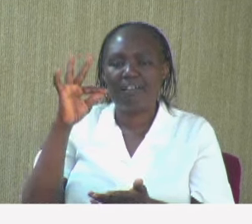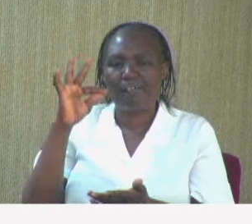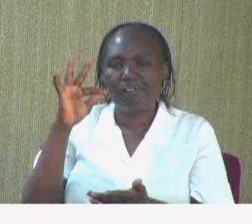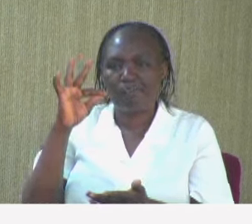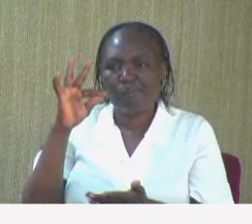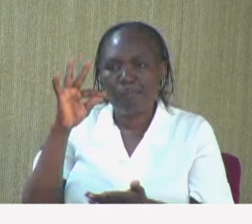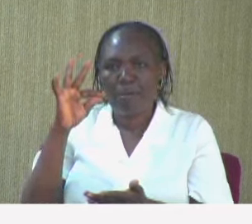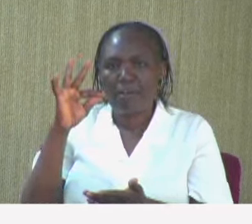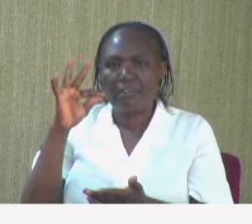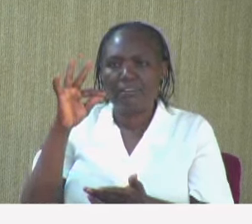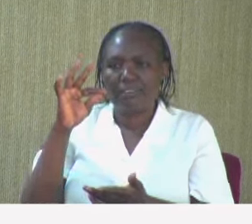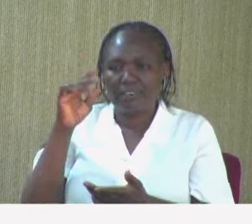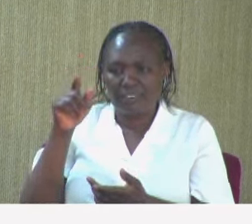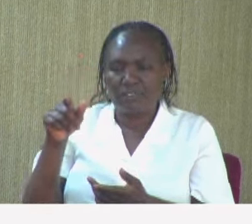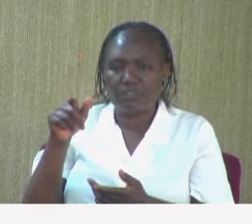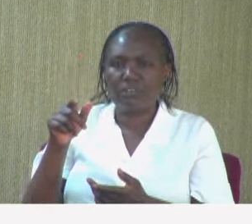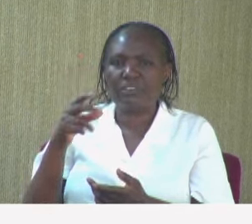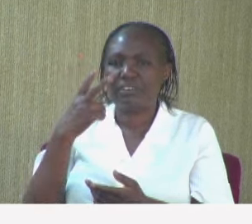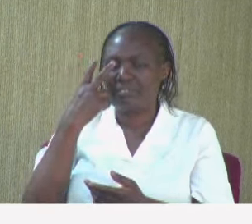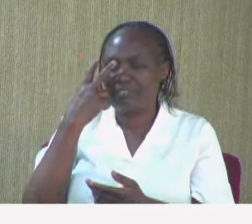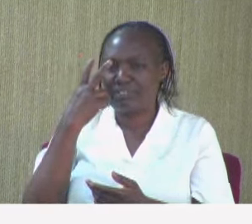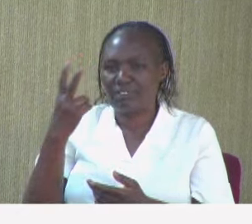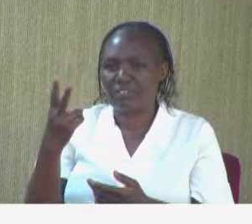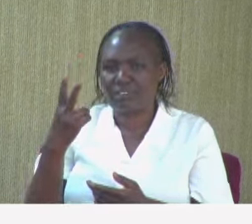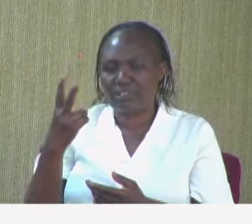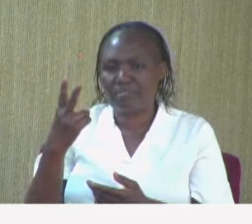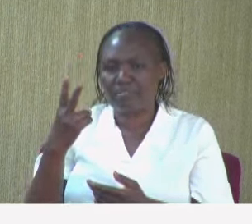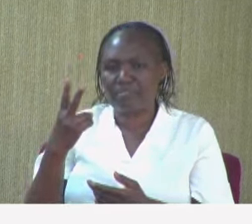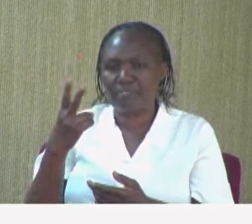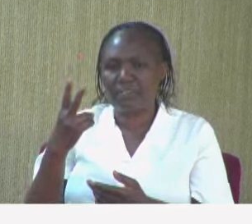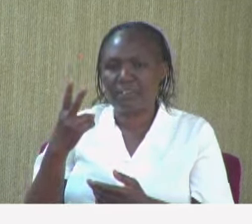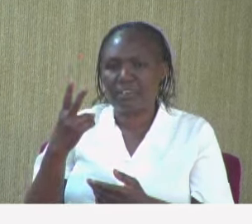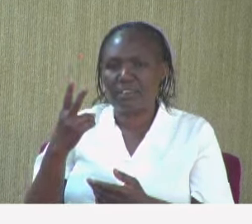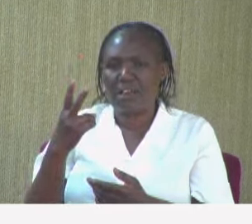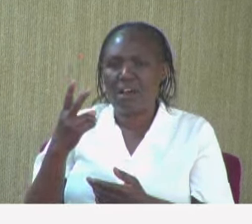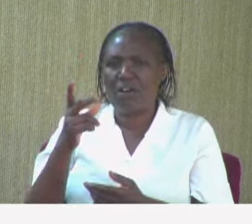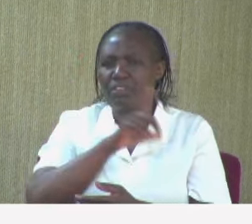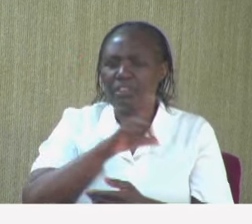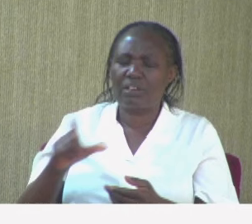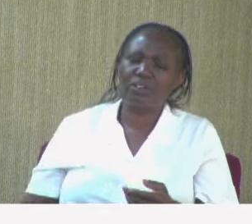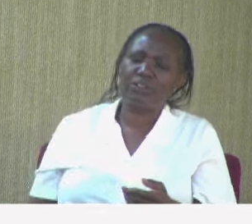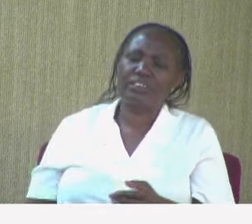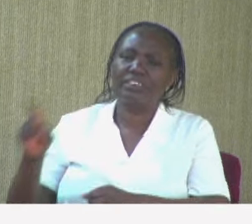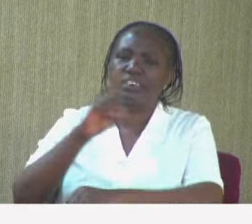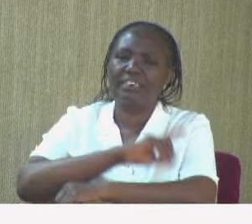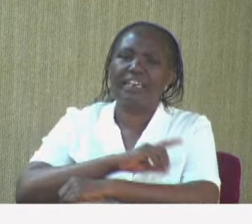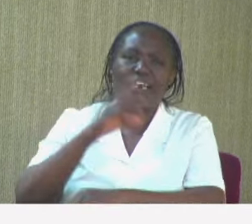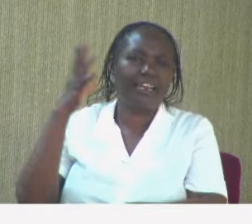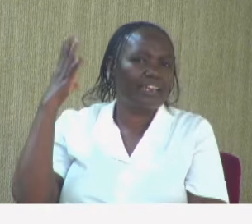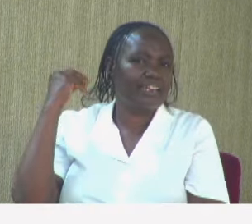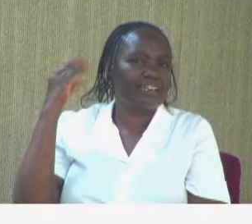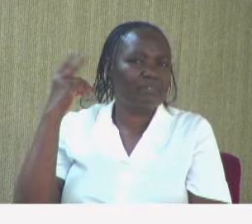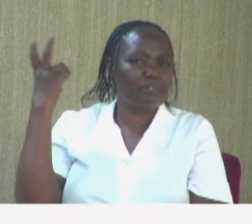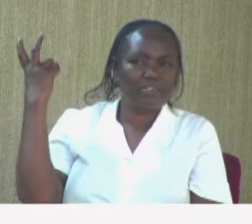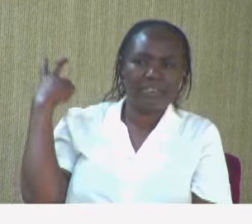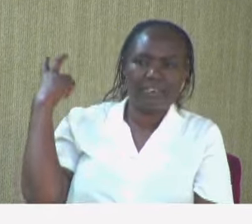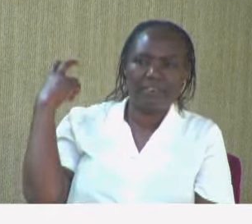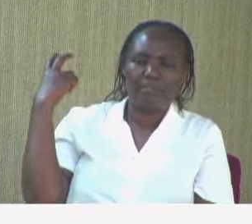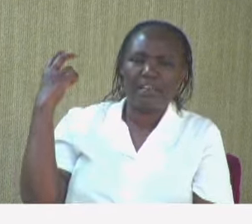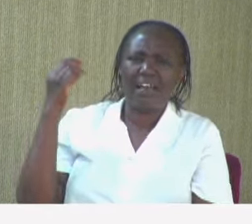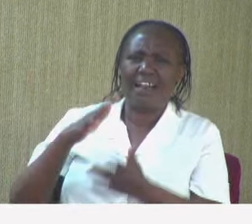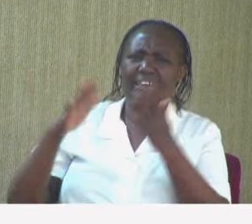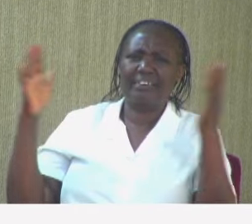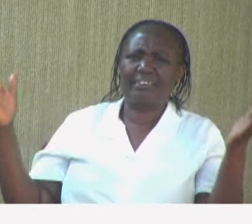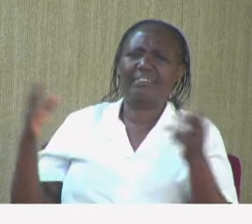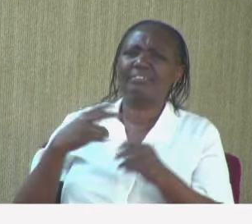was in vision. I was in the spirit on the Lord's day, and I heard behind me a great voice